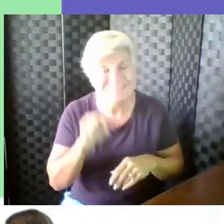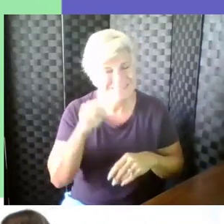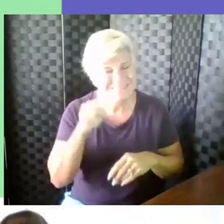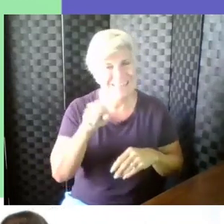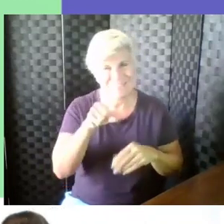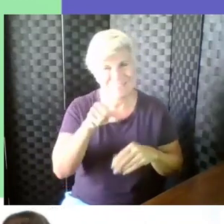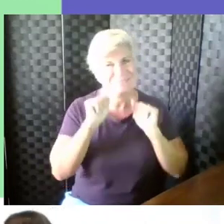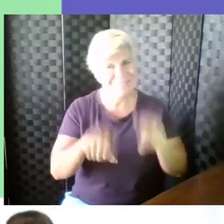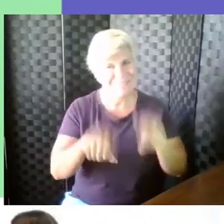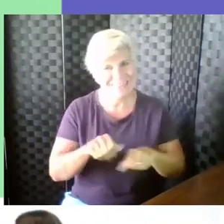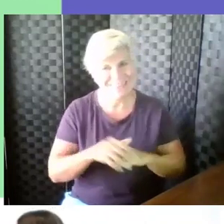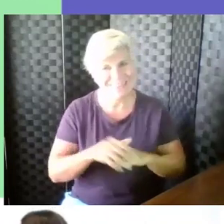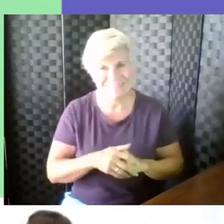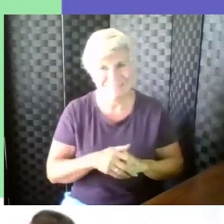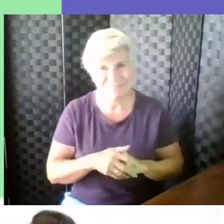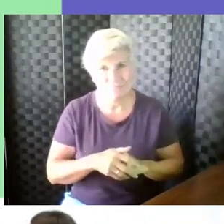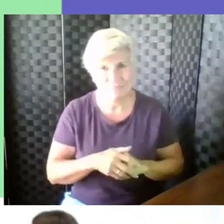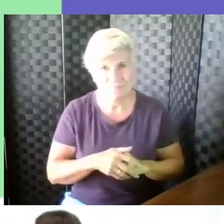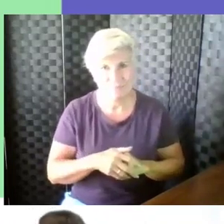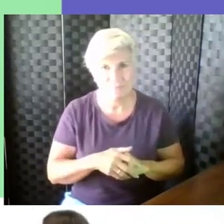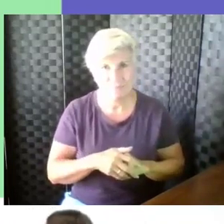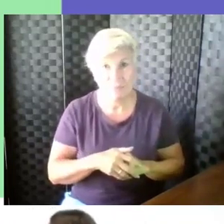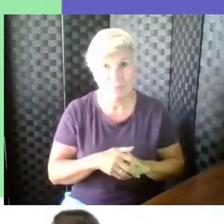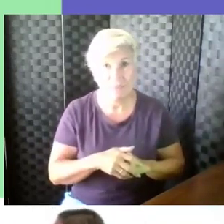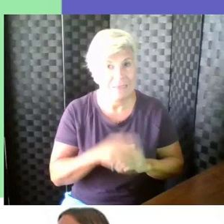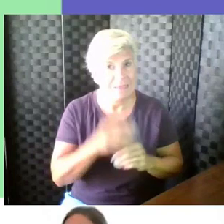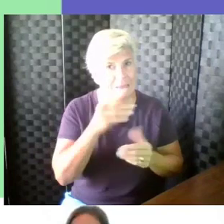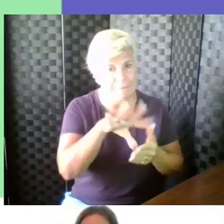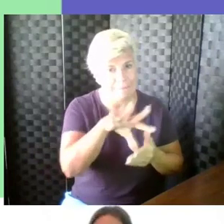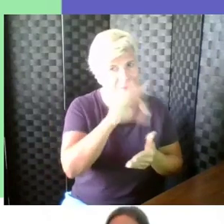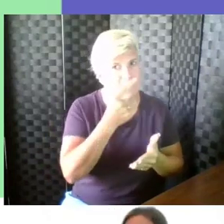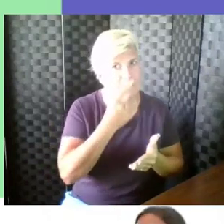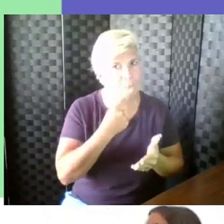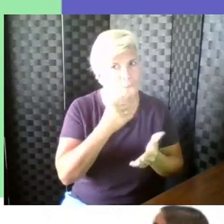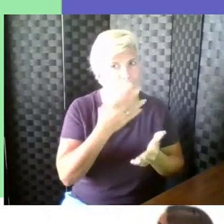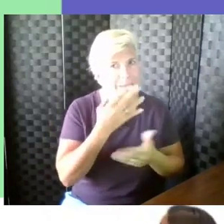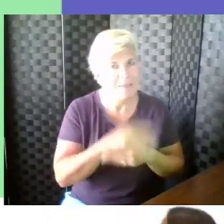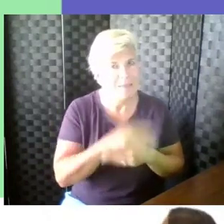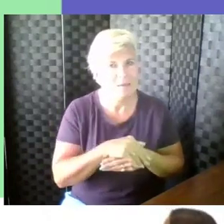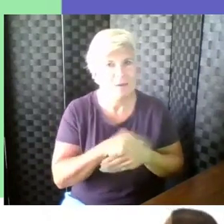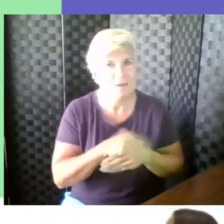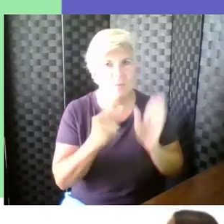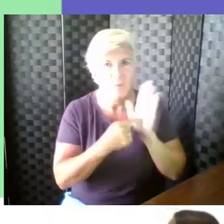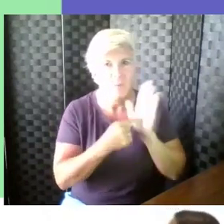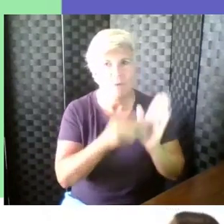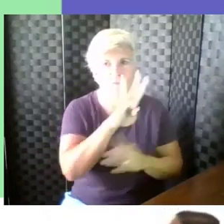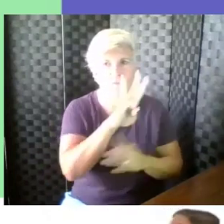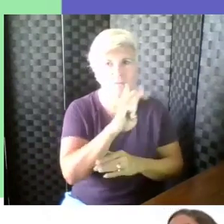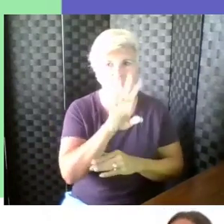think you can too. All right, we're going to grab that red color first. We're going to represent